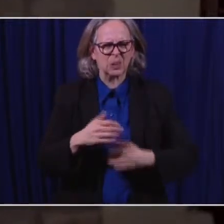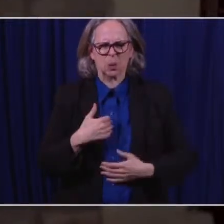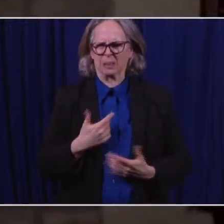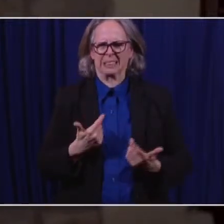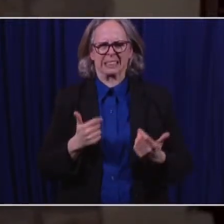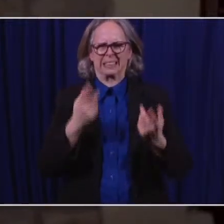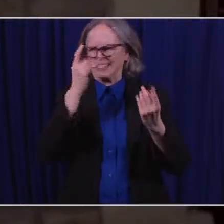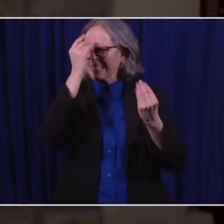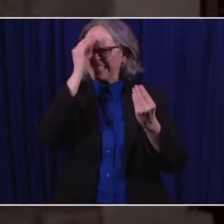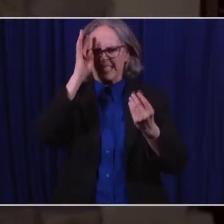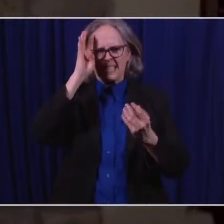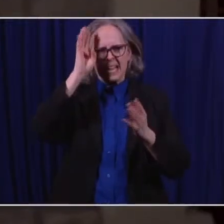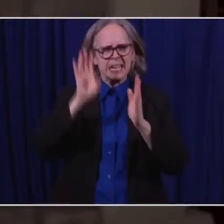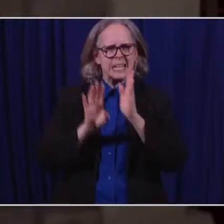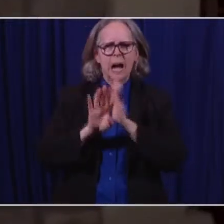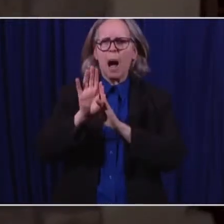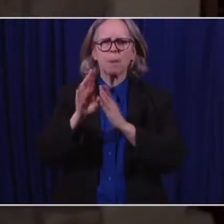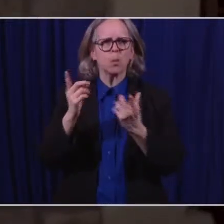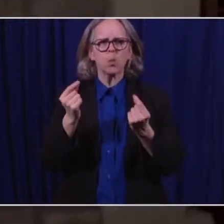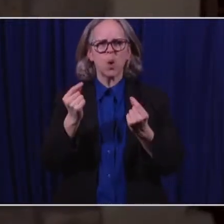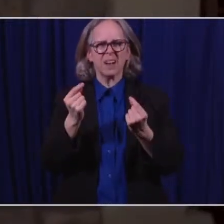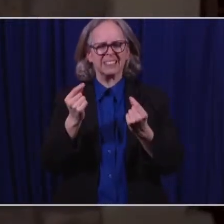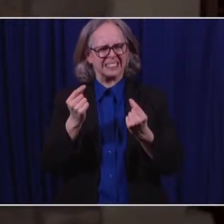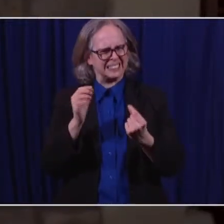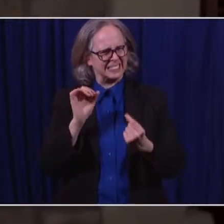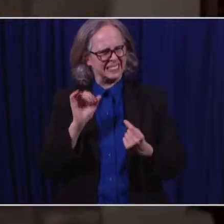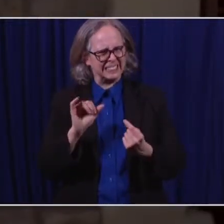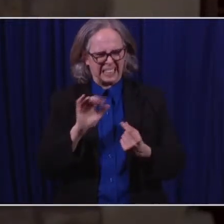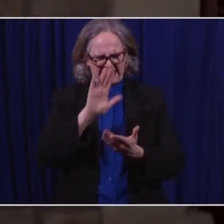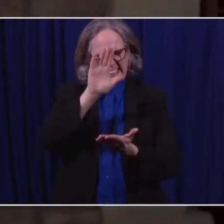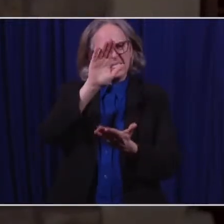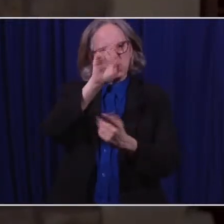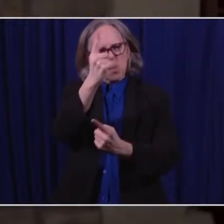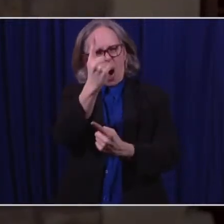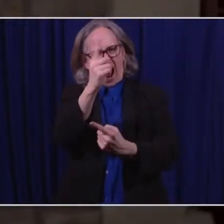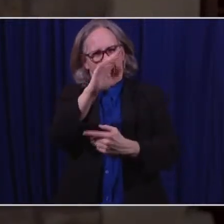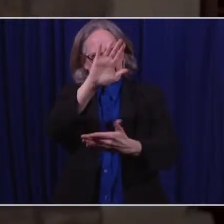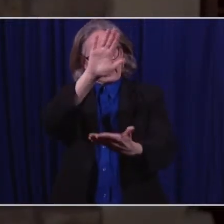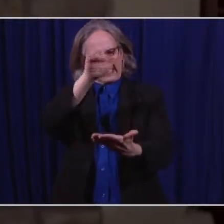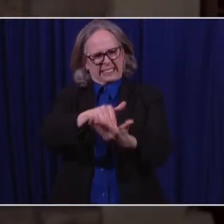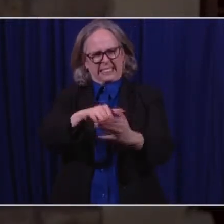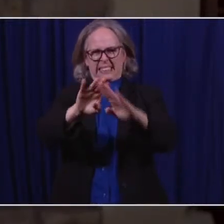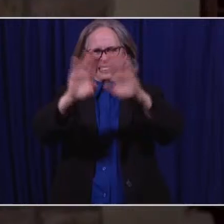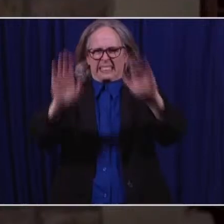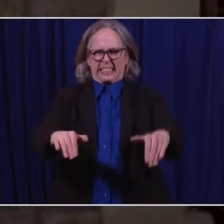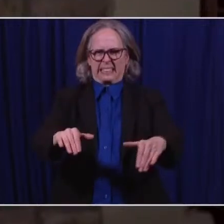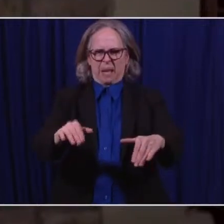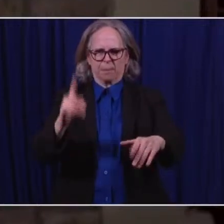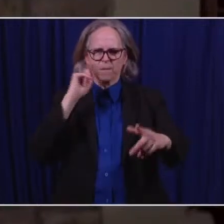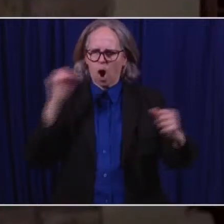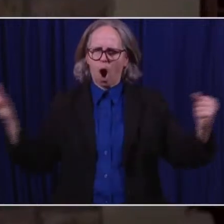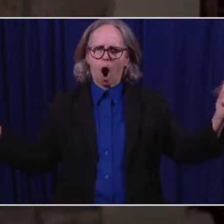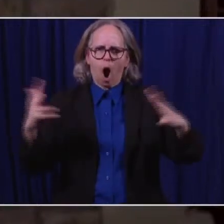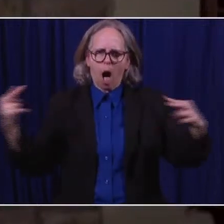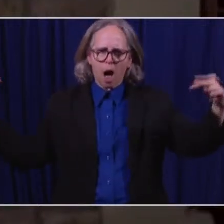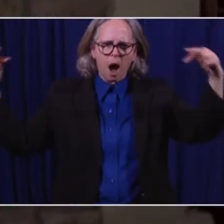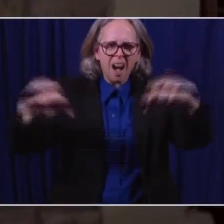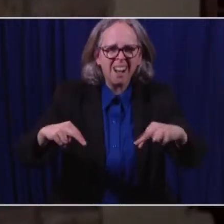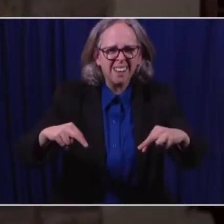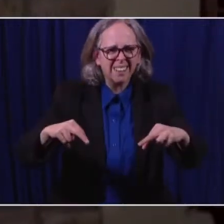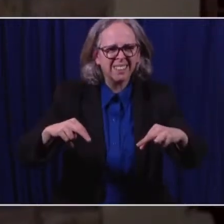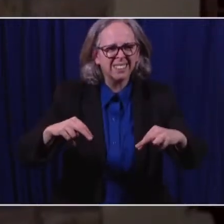developing, and we're not ready to roll it out yet, but we hope in the next several weeks to be able to do this, is to have a central